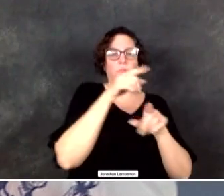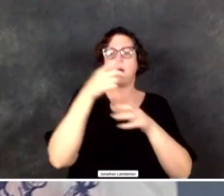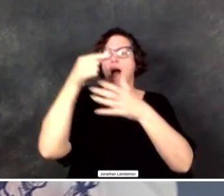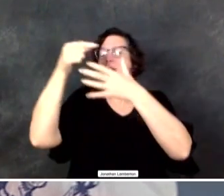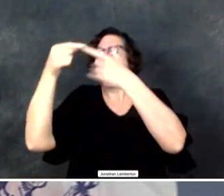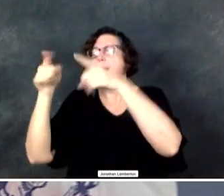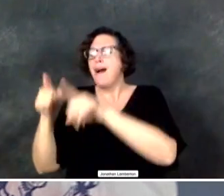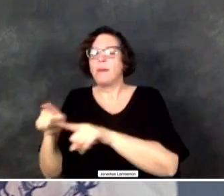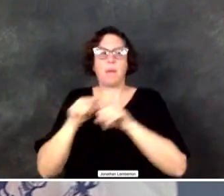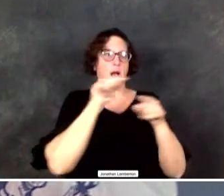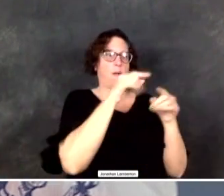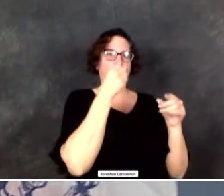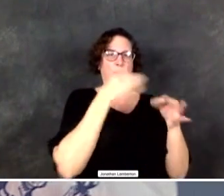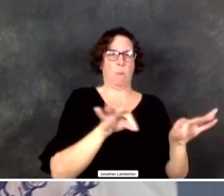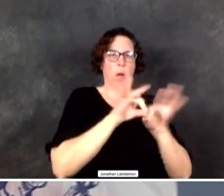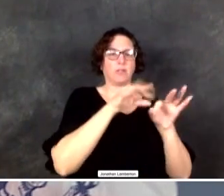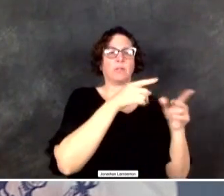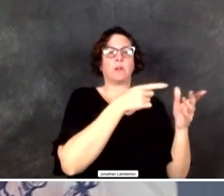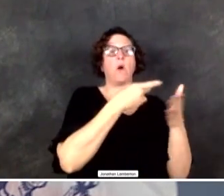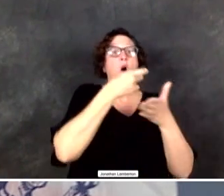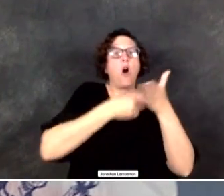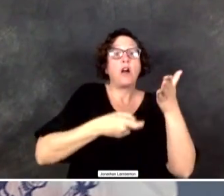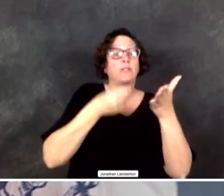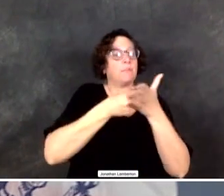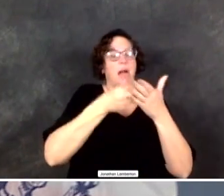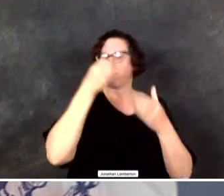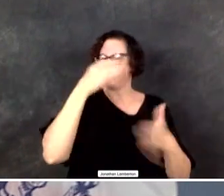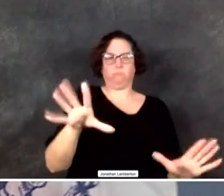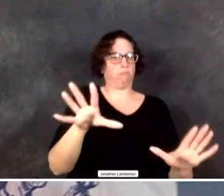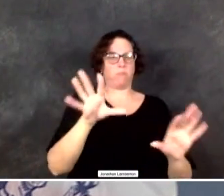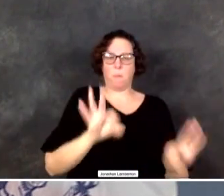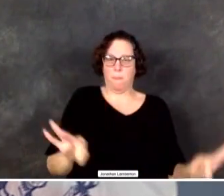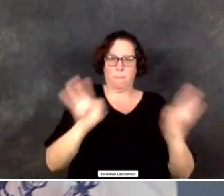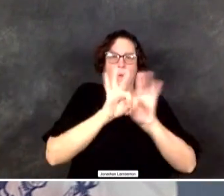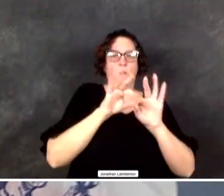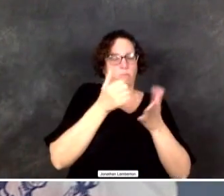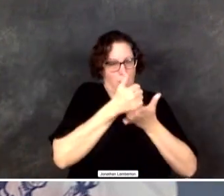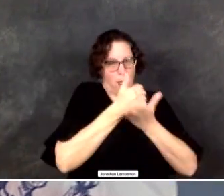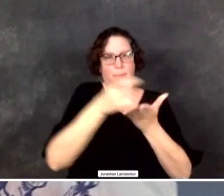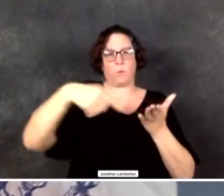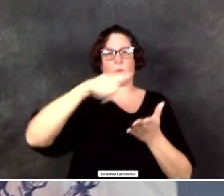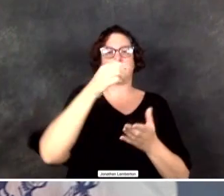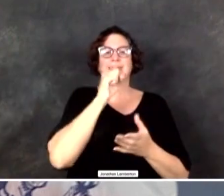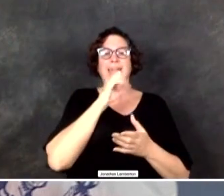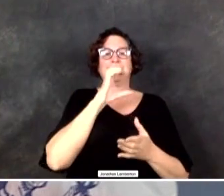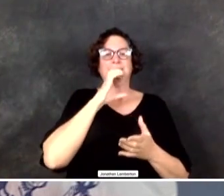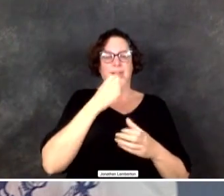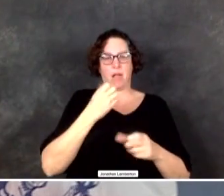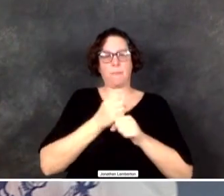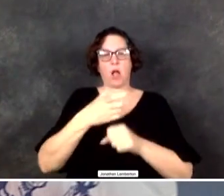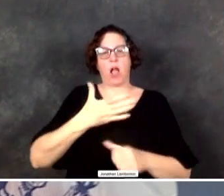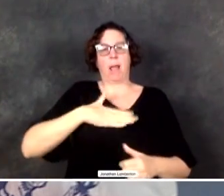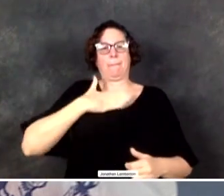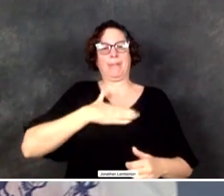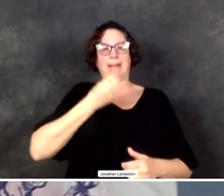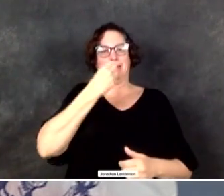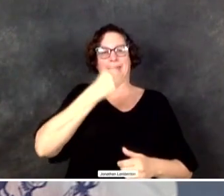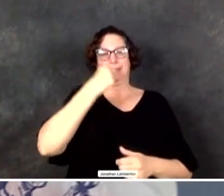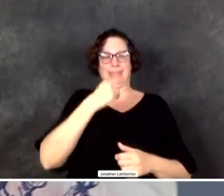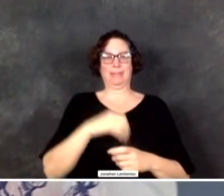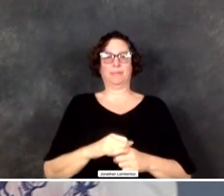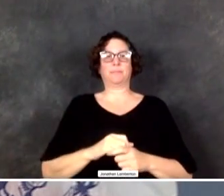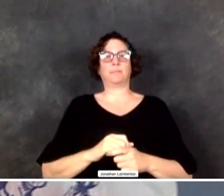food, it's going to be one of our highest priorities to get them food. So we will fix that going forward. If